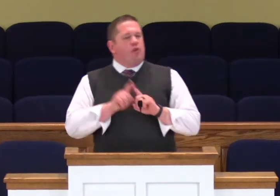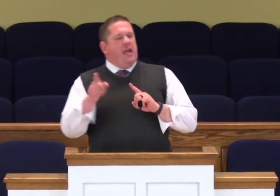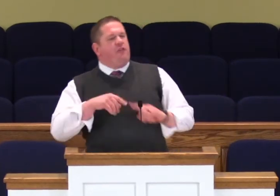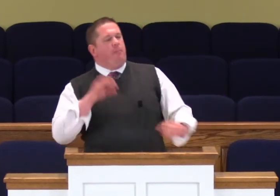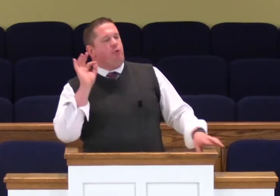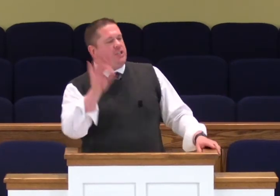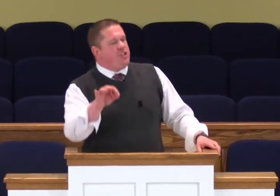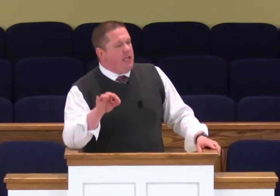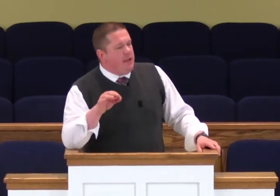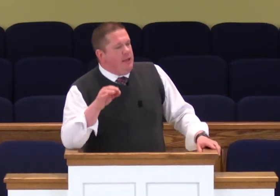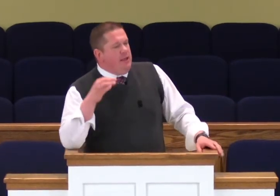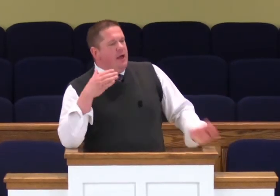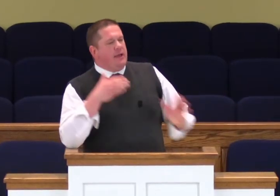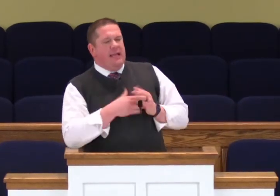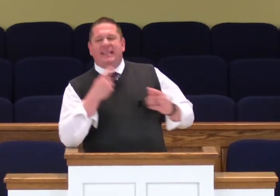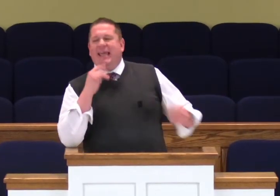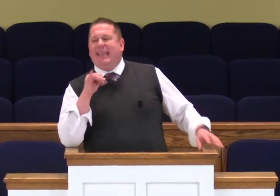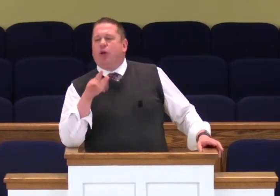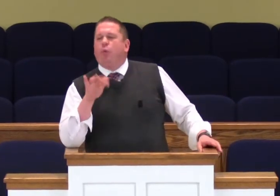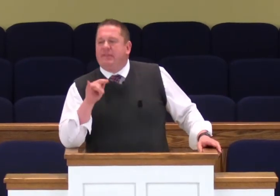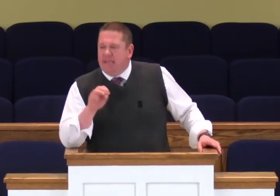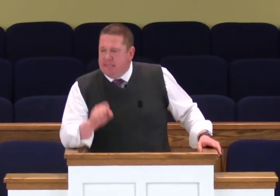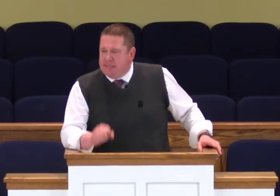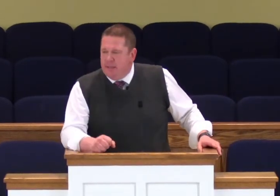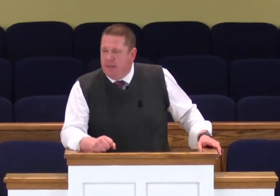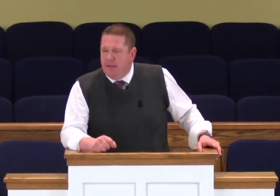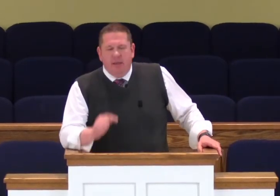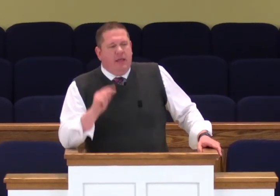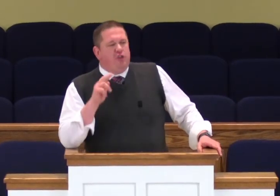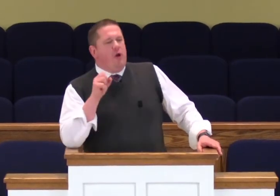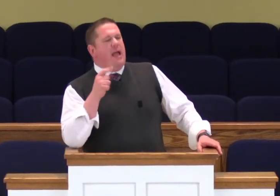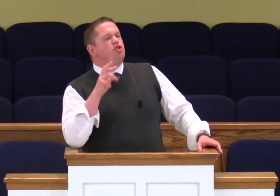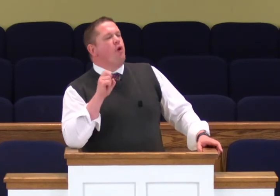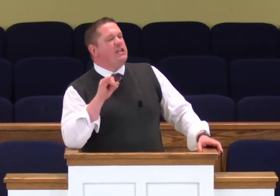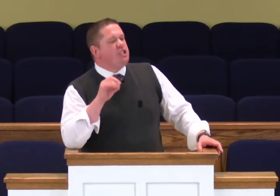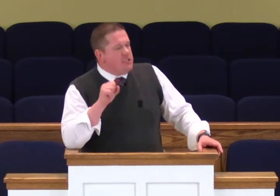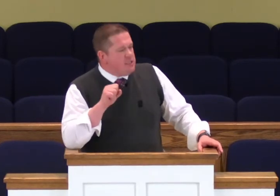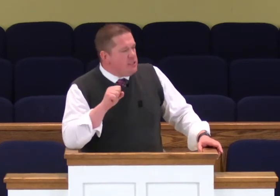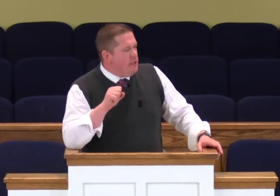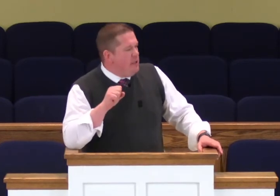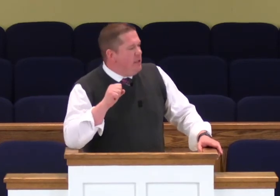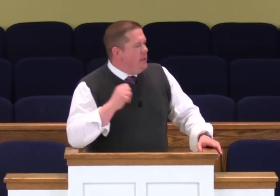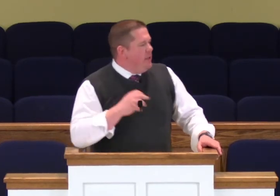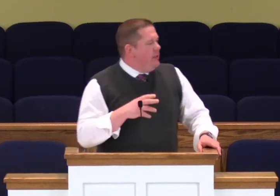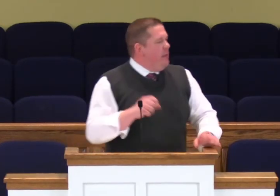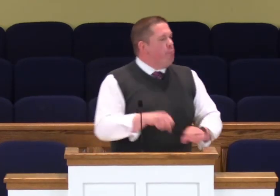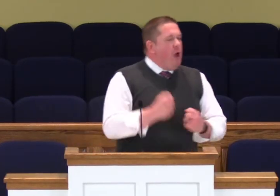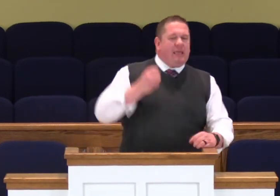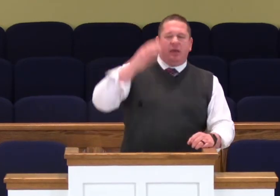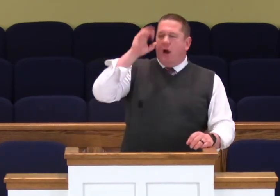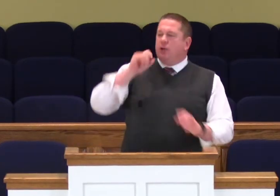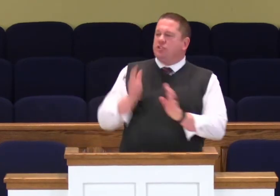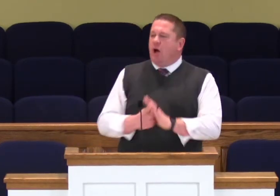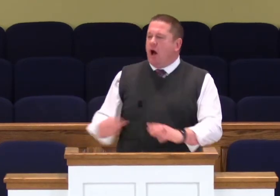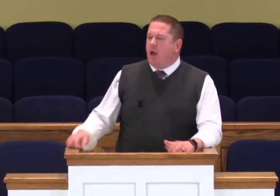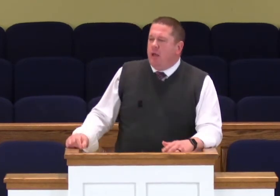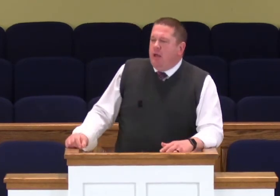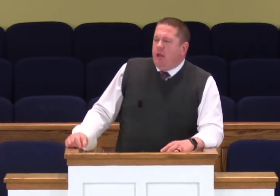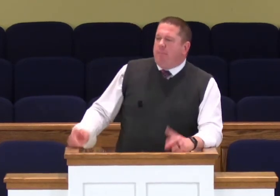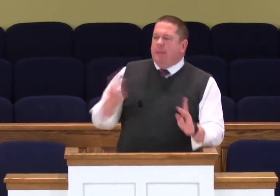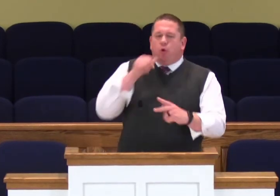We've strayed from preaching against iniquities and transgressions and breaking God's